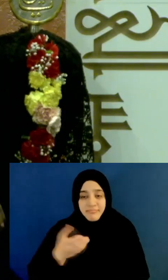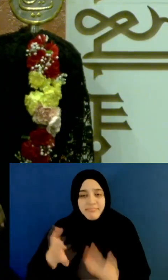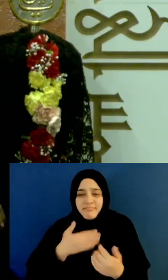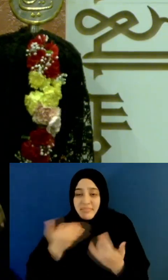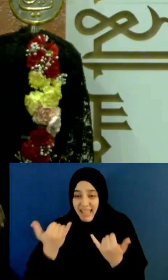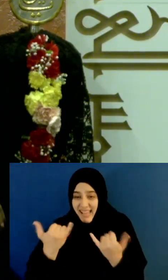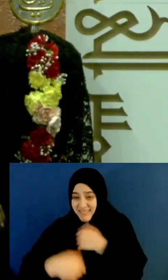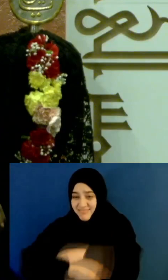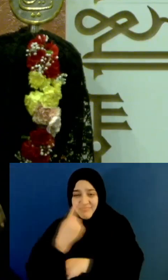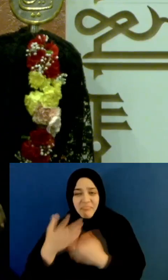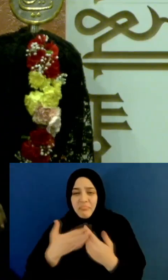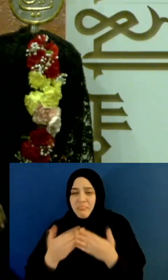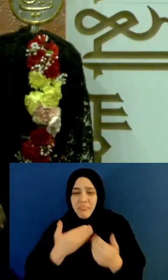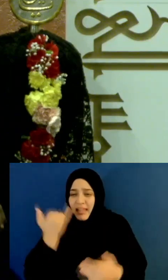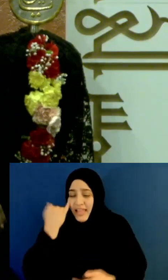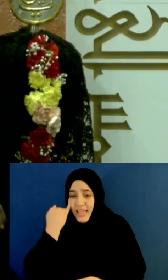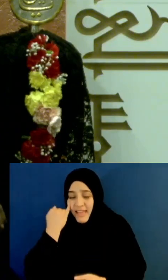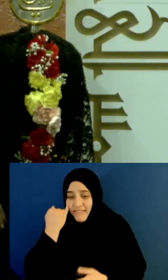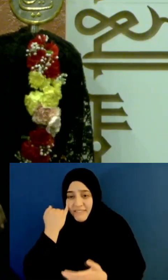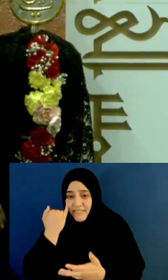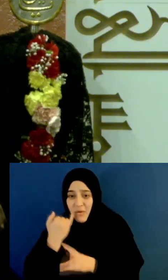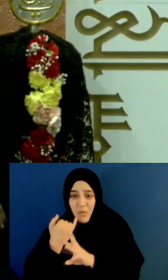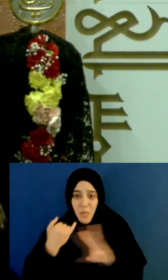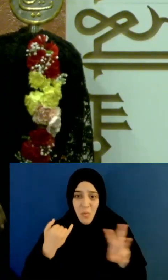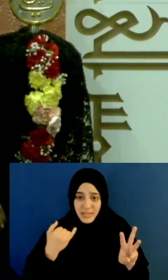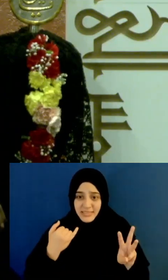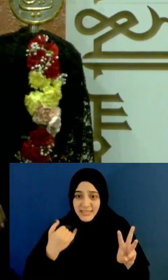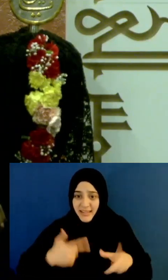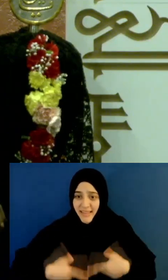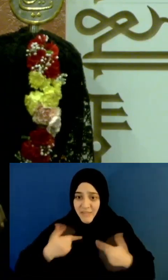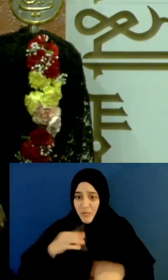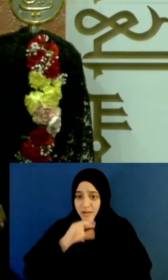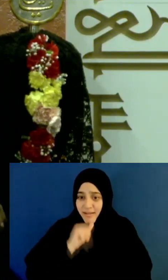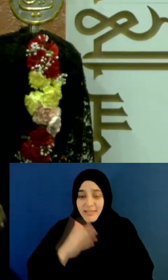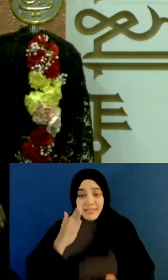and they uphold Western identity more than those who live in the West.